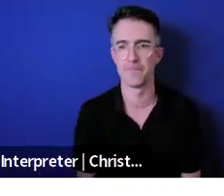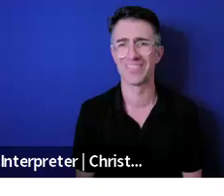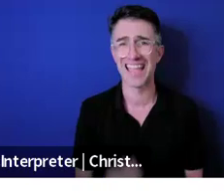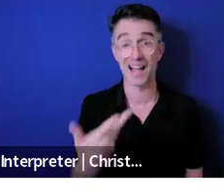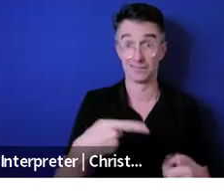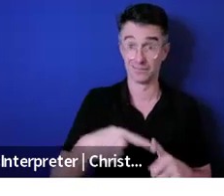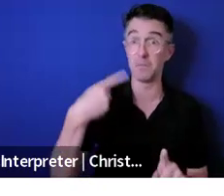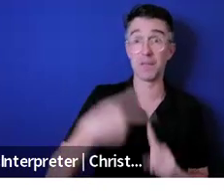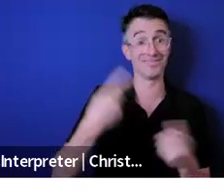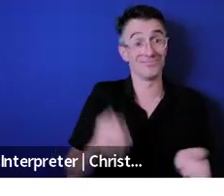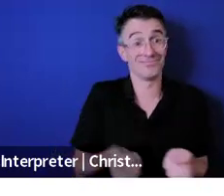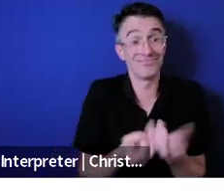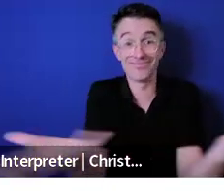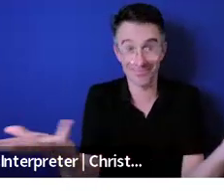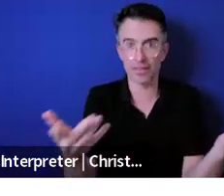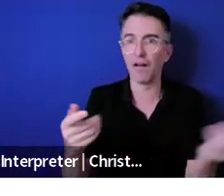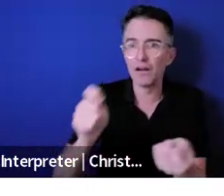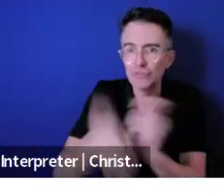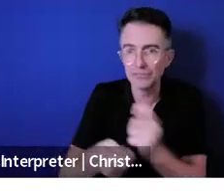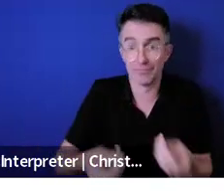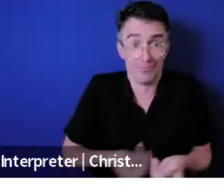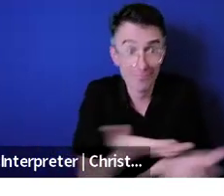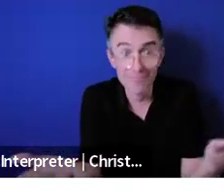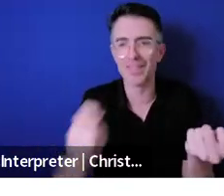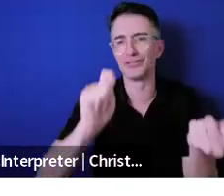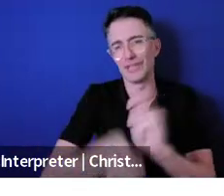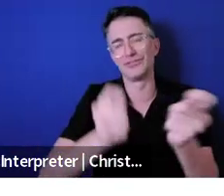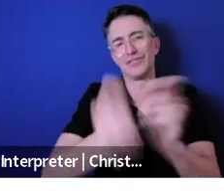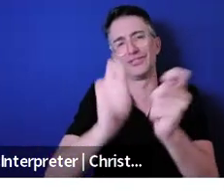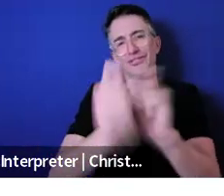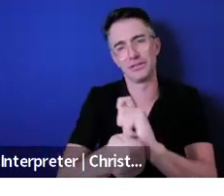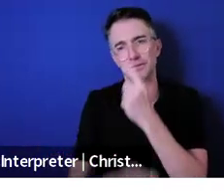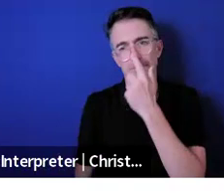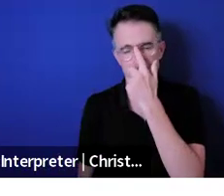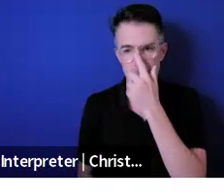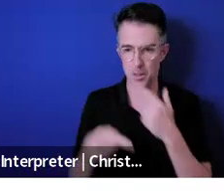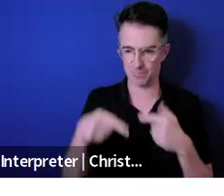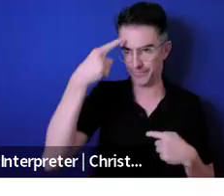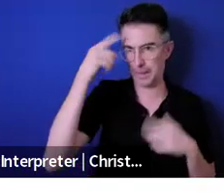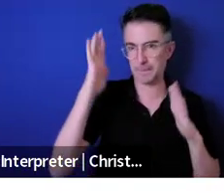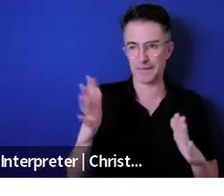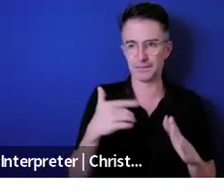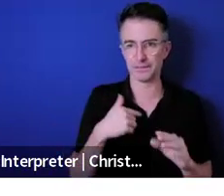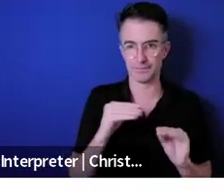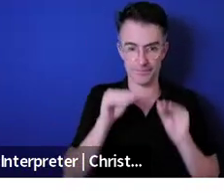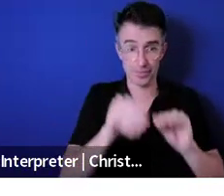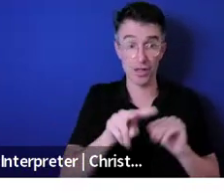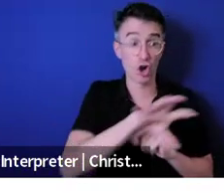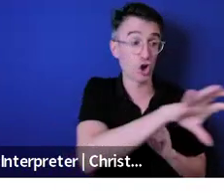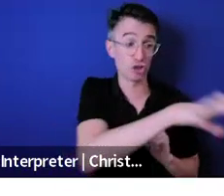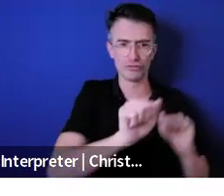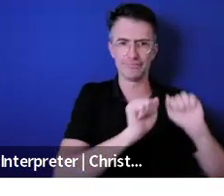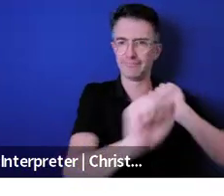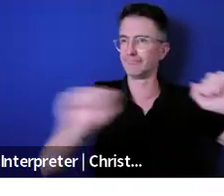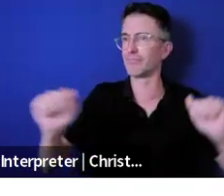it and the practical implementation of such system is also evolving. So it is a good timing to take this